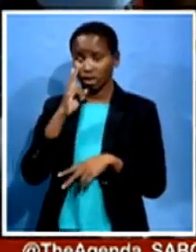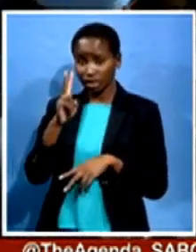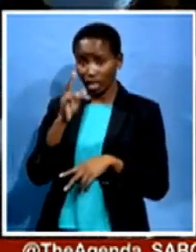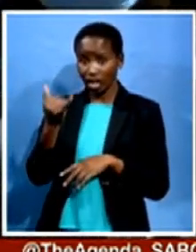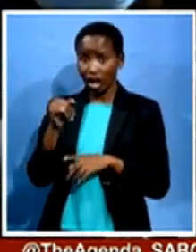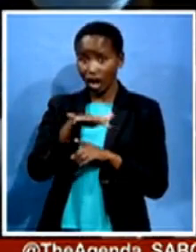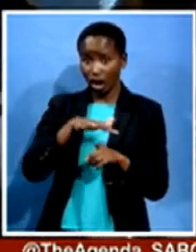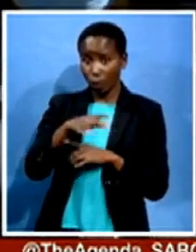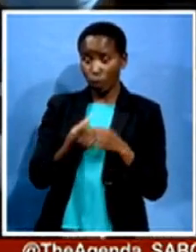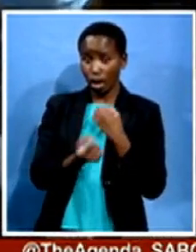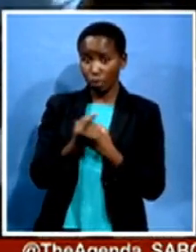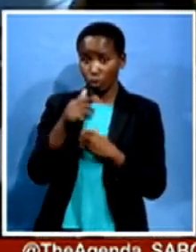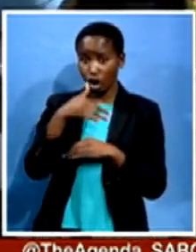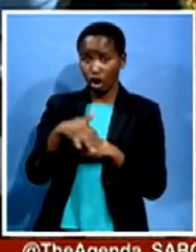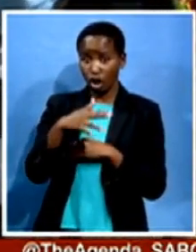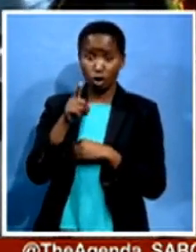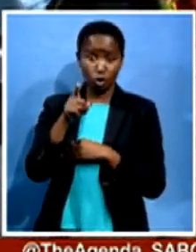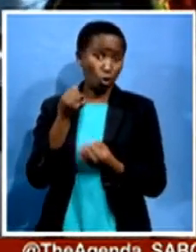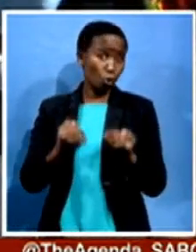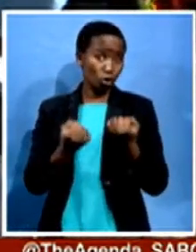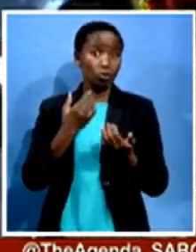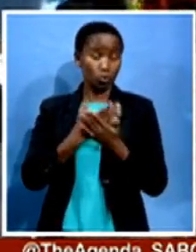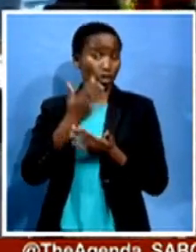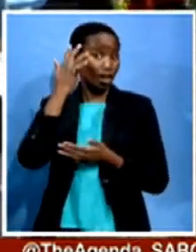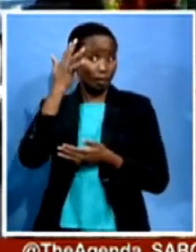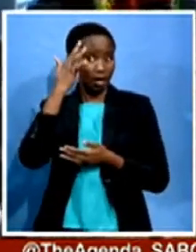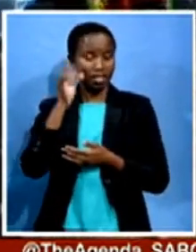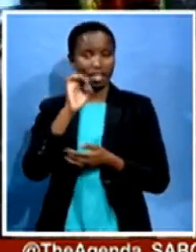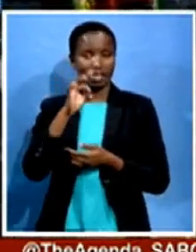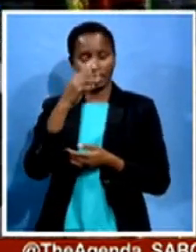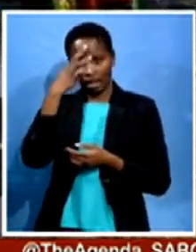imagine that the state would say they don't want to give these men bail, but